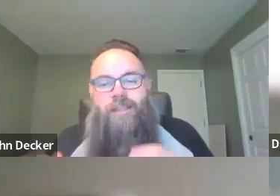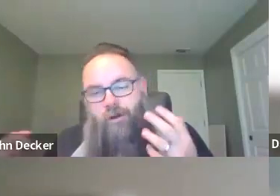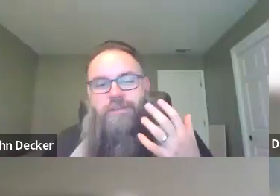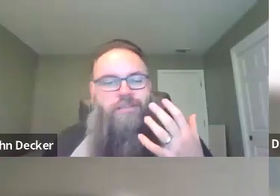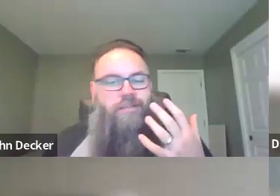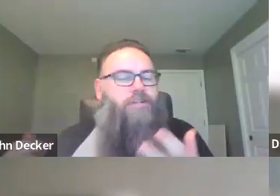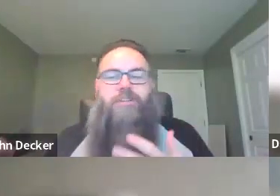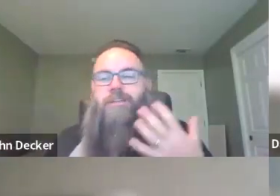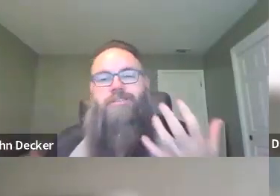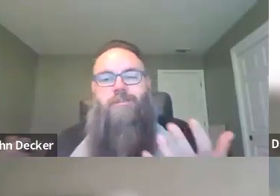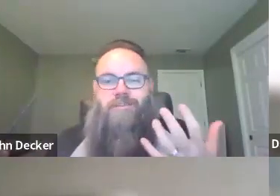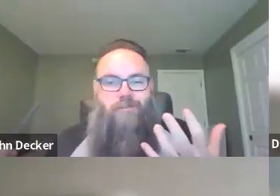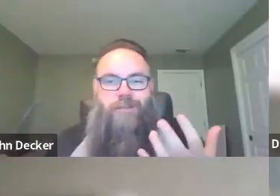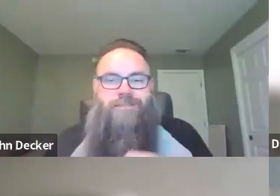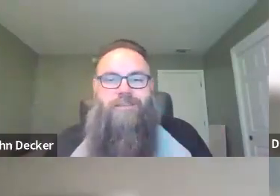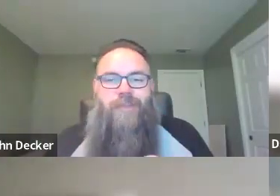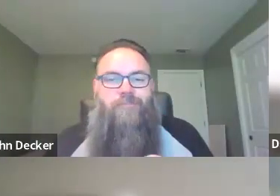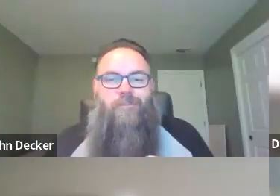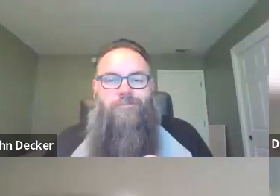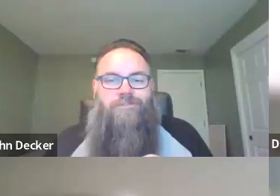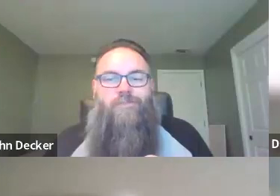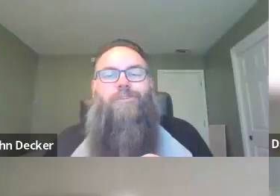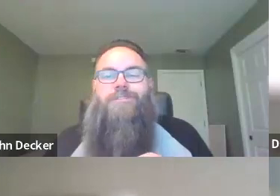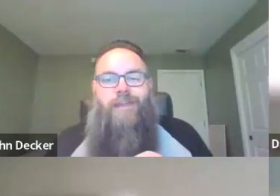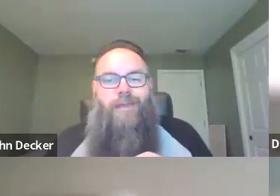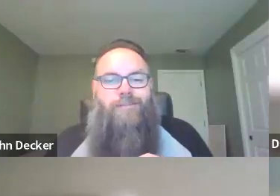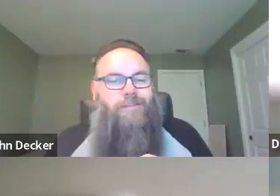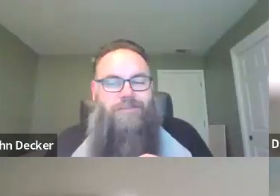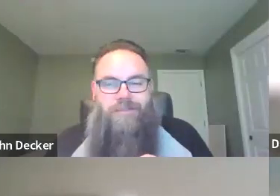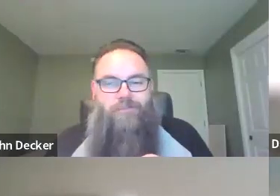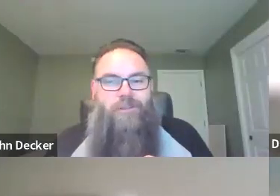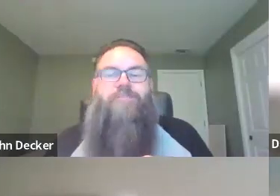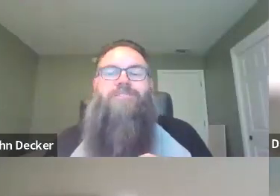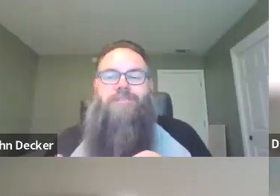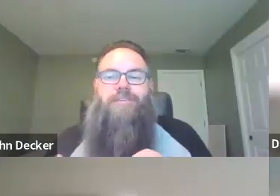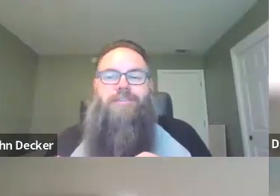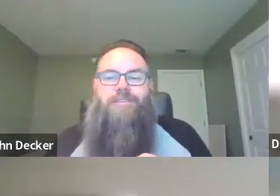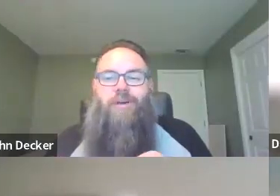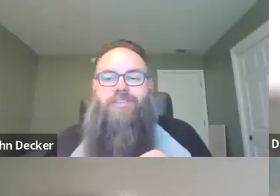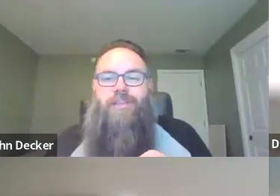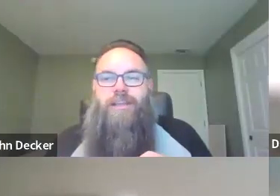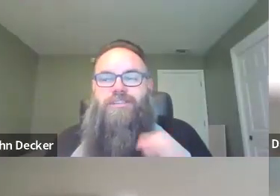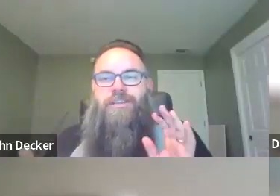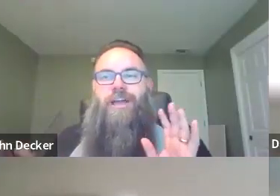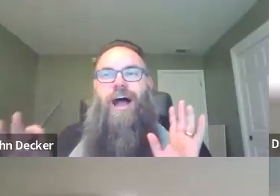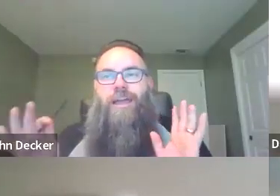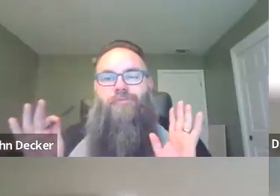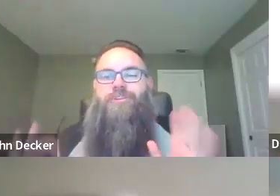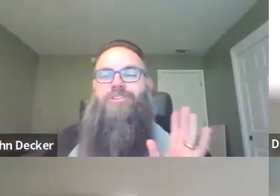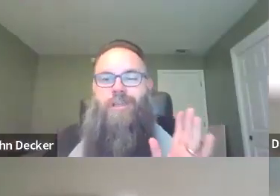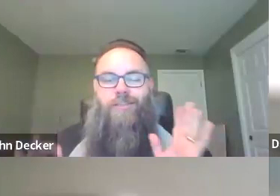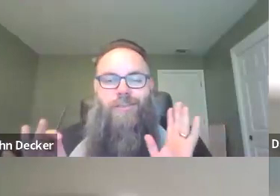Which that's always a question and concern as it relates to behavioral supports and things like supported living services. And so that's one thing